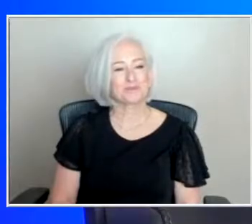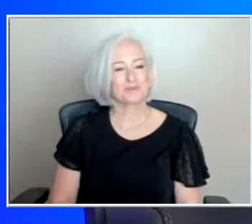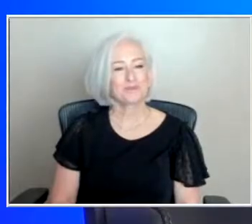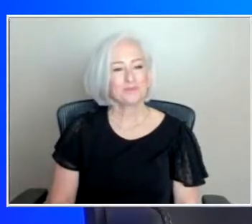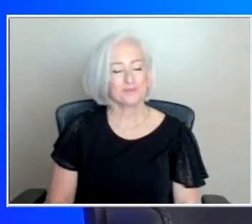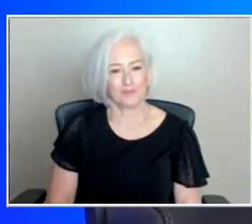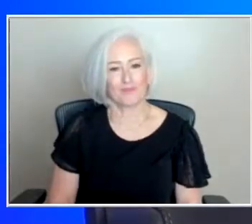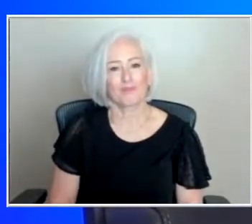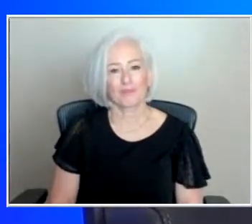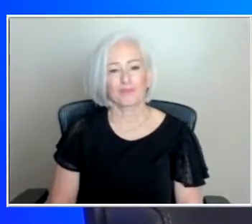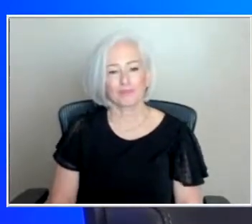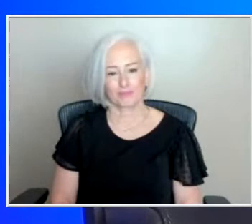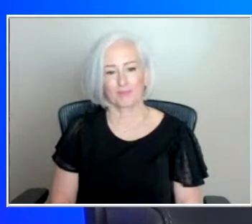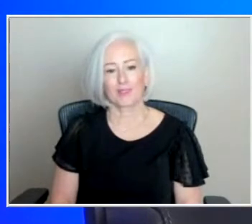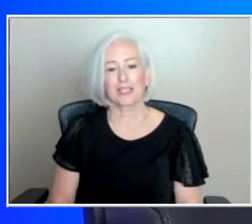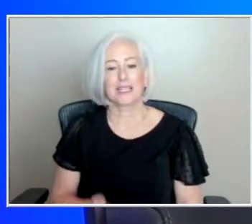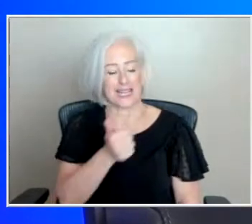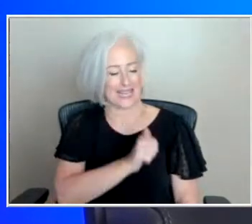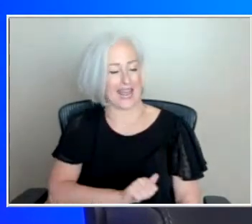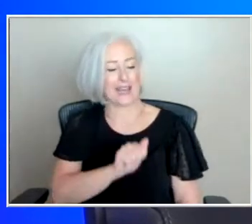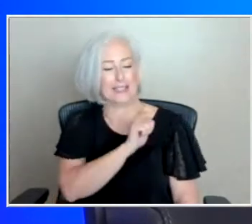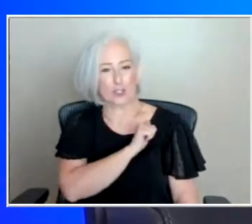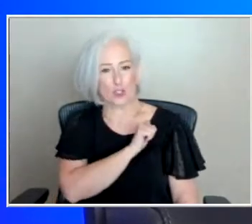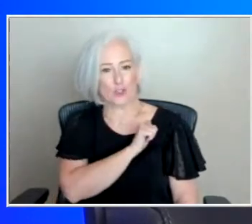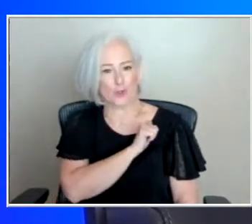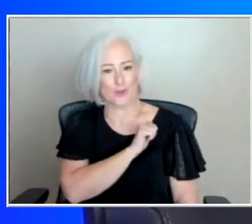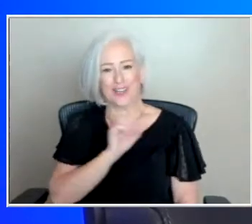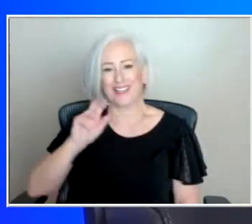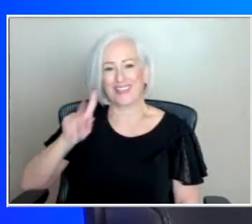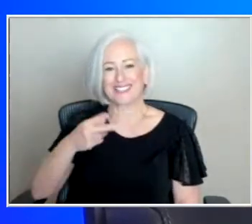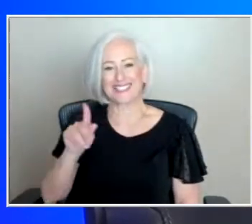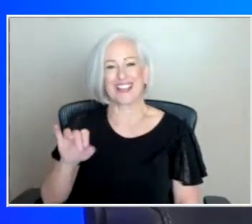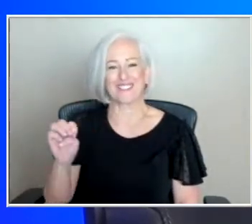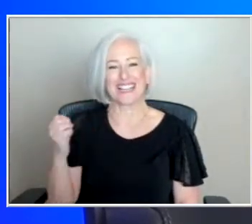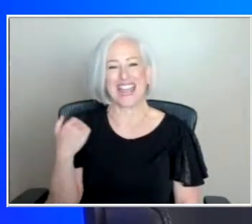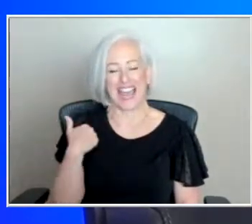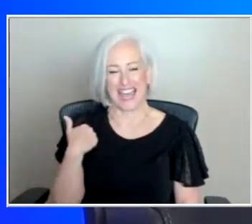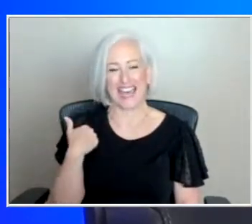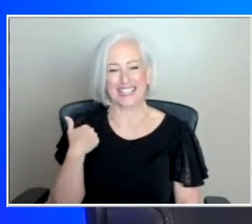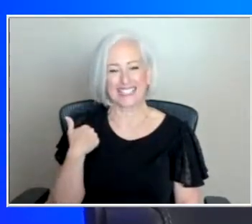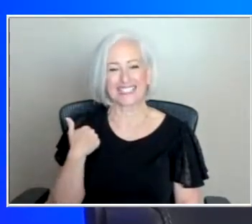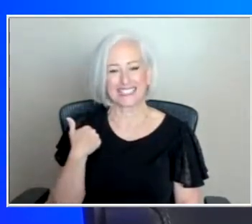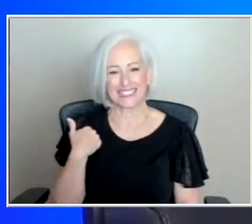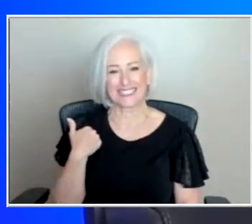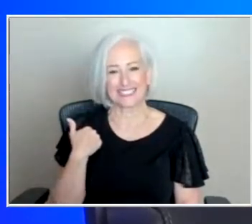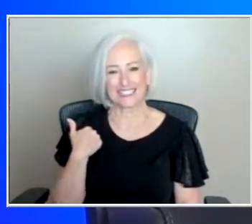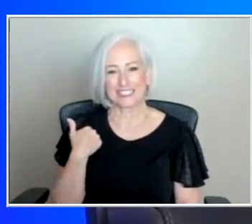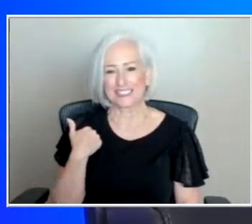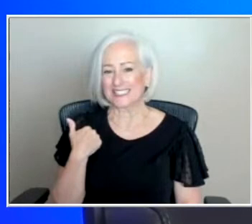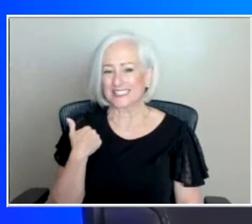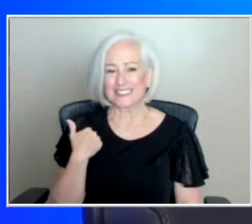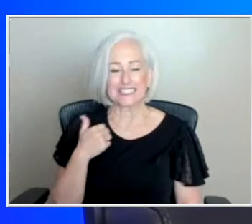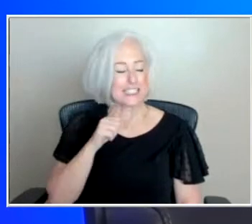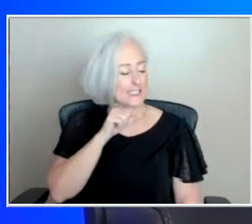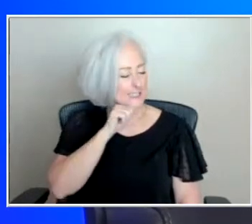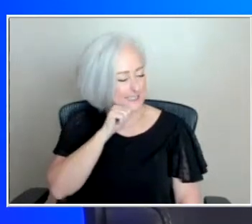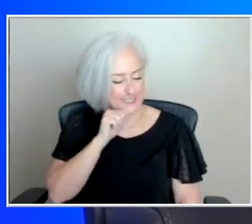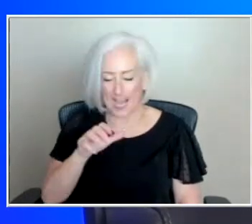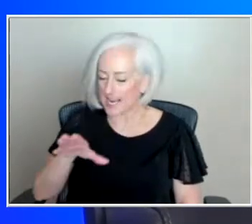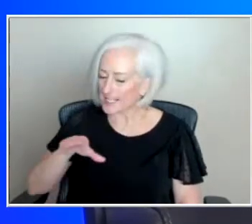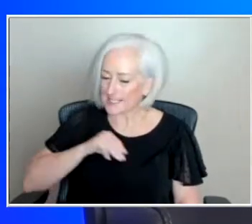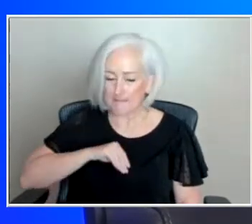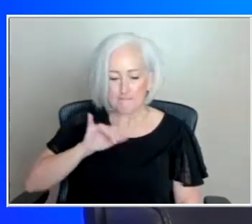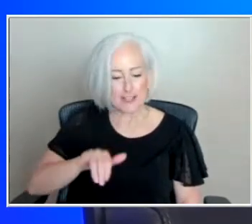think the attitude that Stephanie did, which is like not accepting